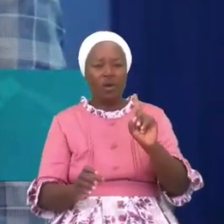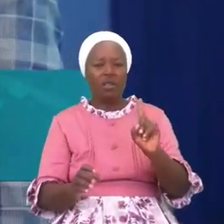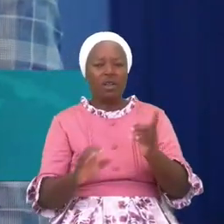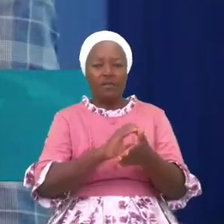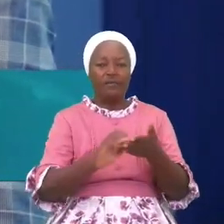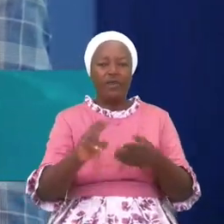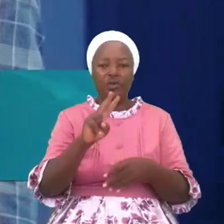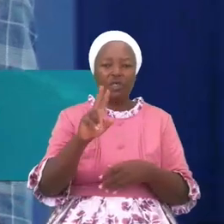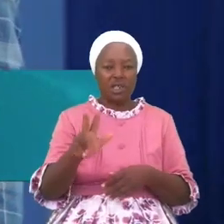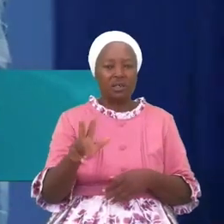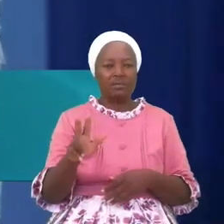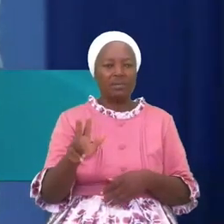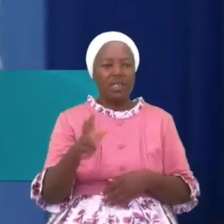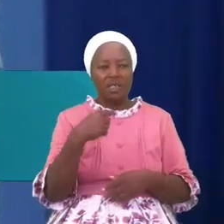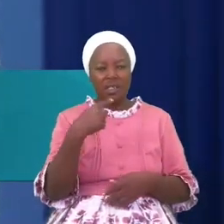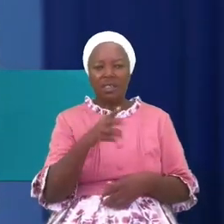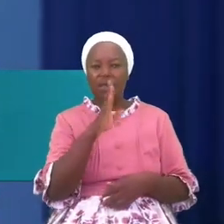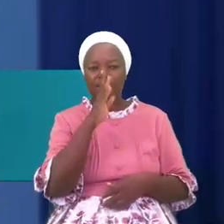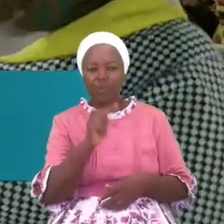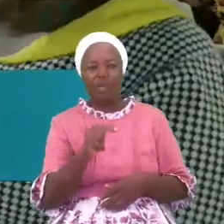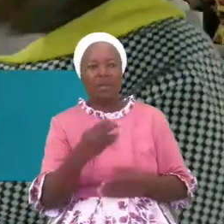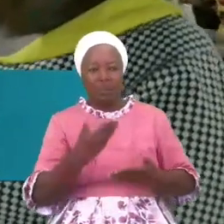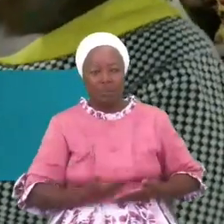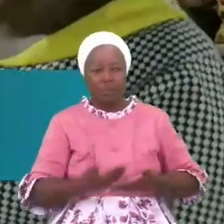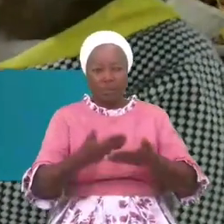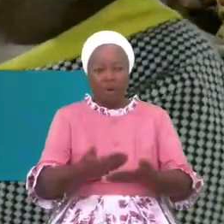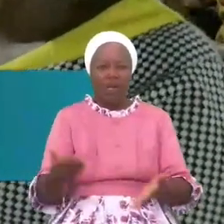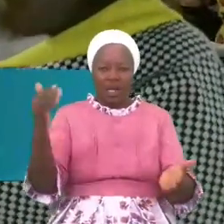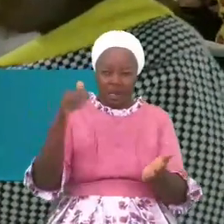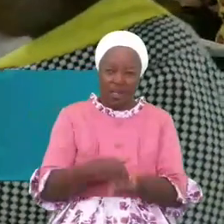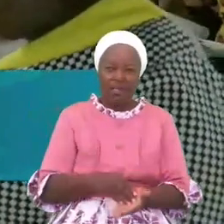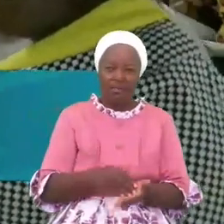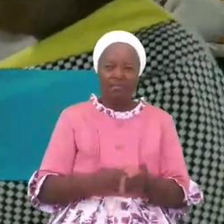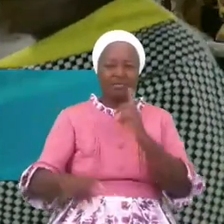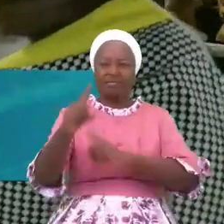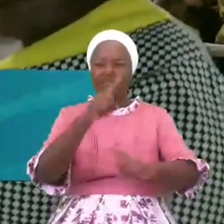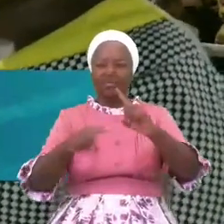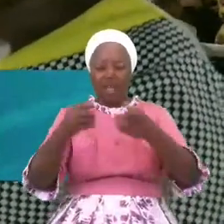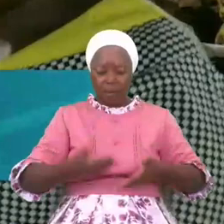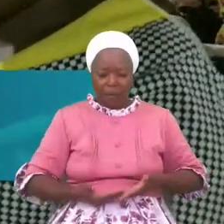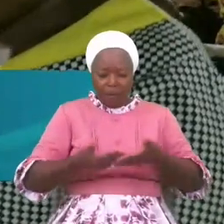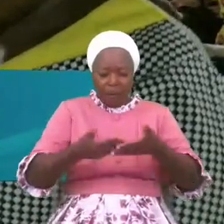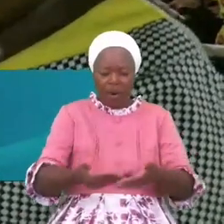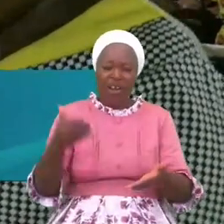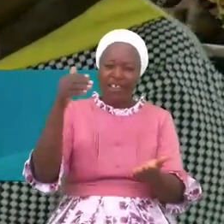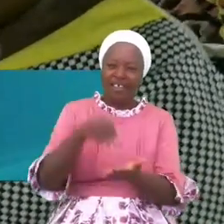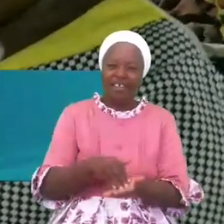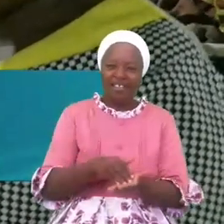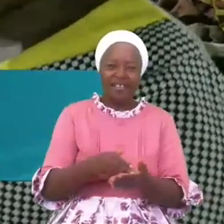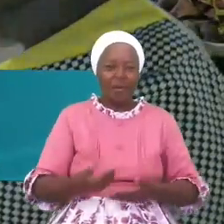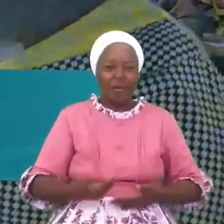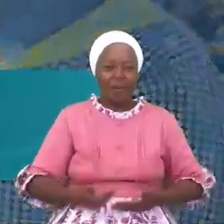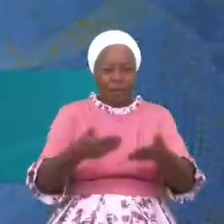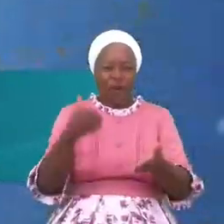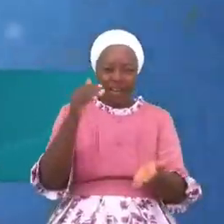again. Somebody shout, born again. Born again, born again, I am born again.